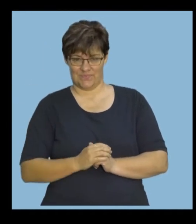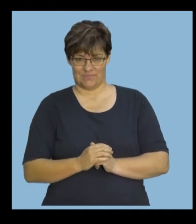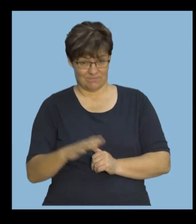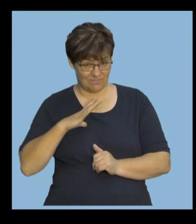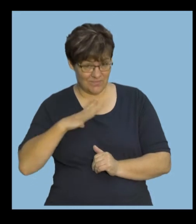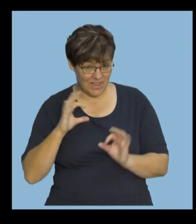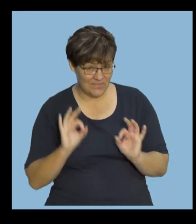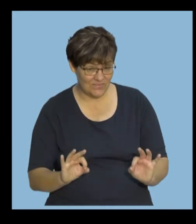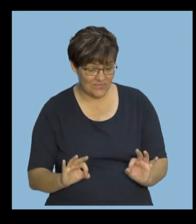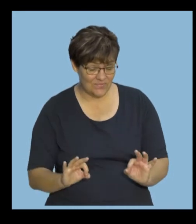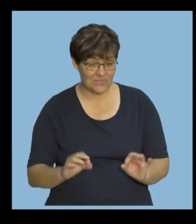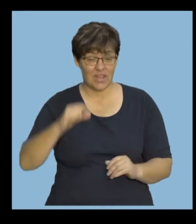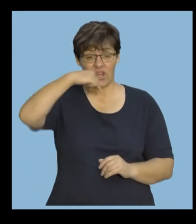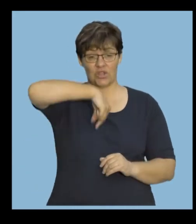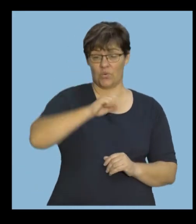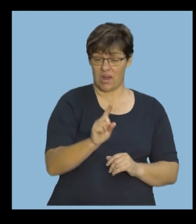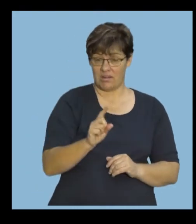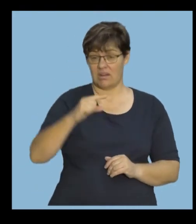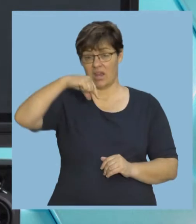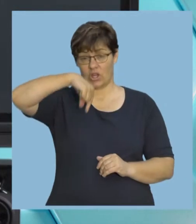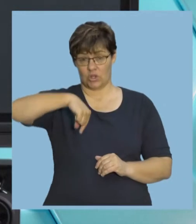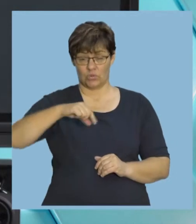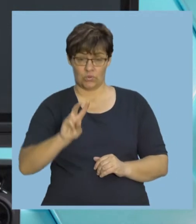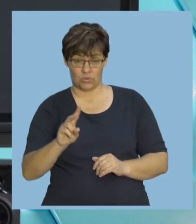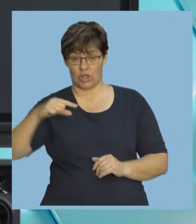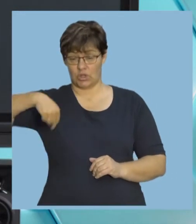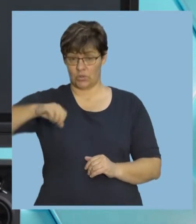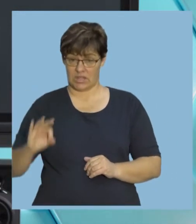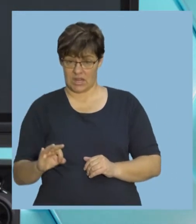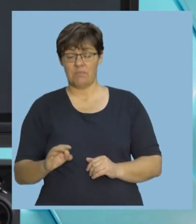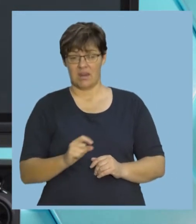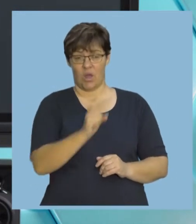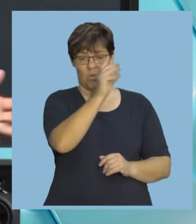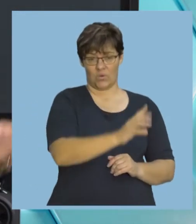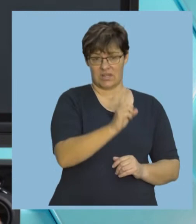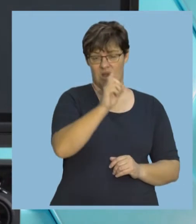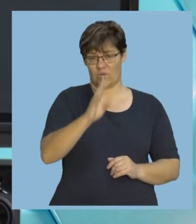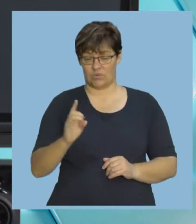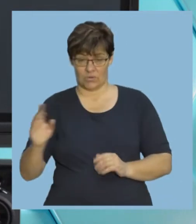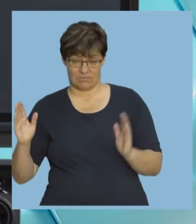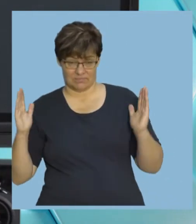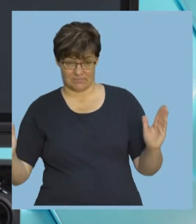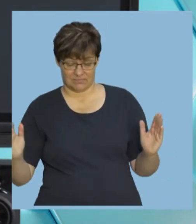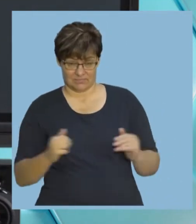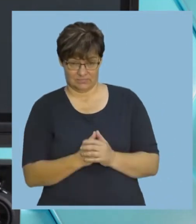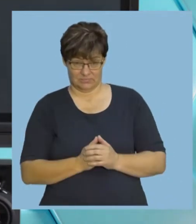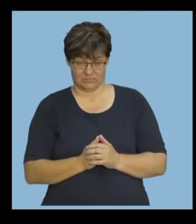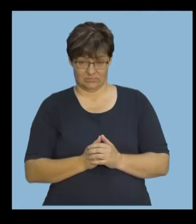Okay. Are we fine? So Q1, Q2, Q3, those are our quartiles.